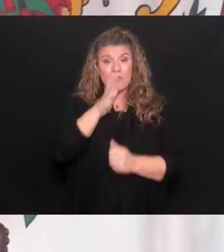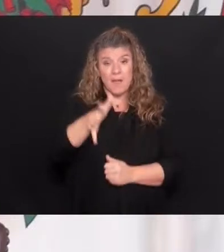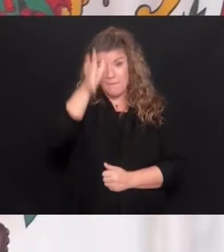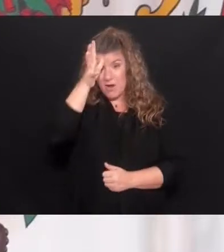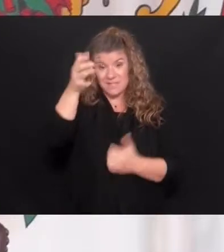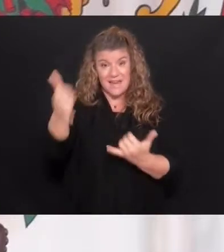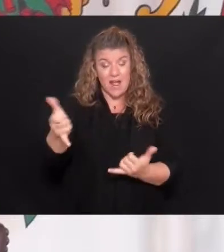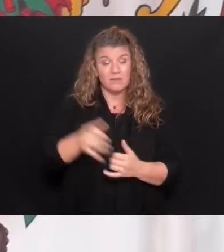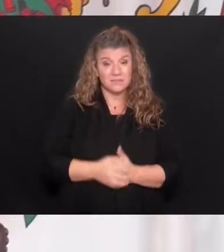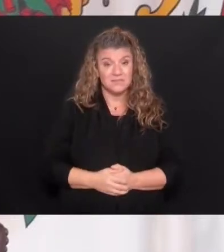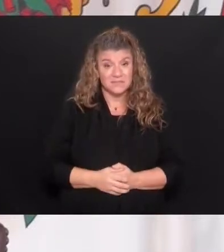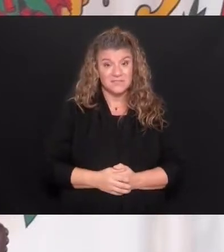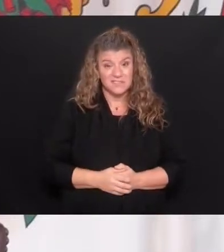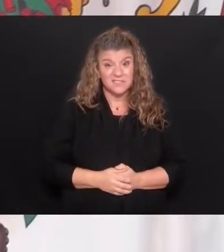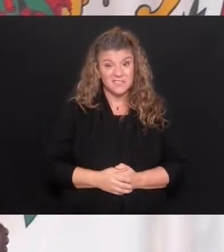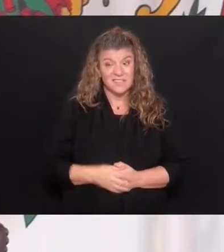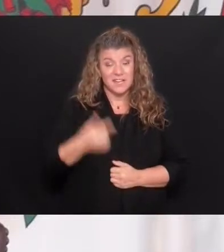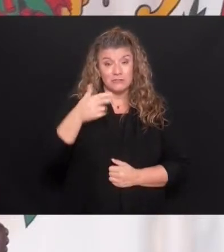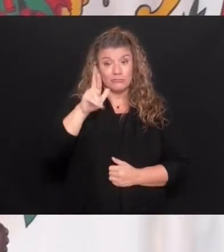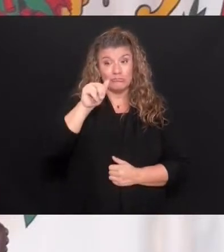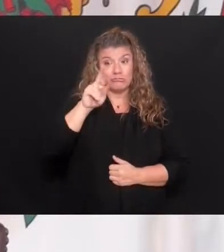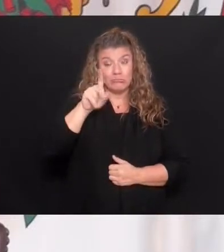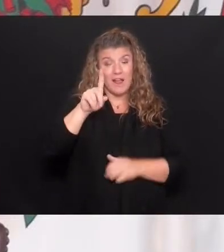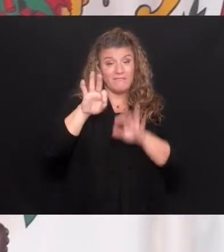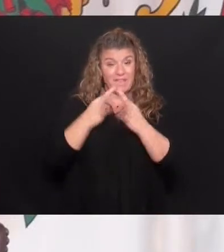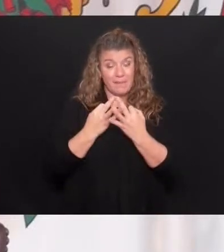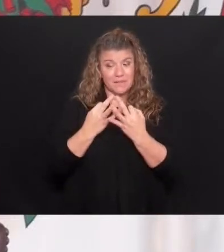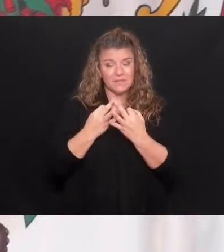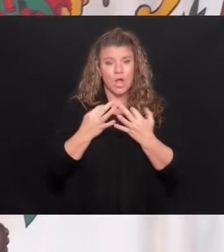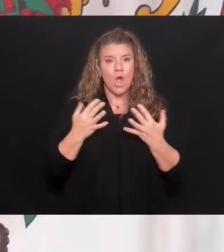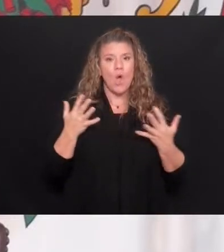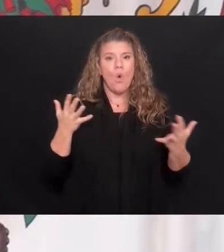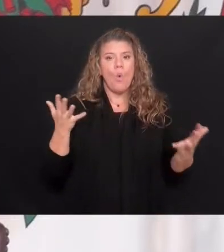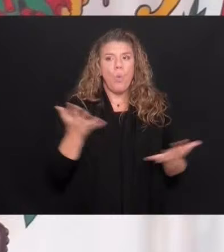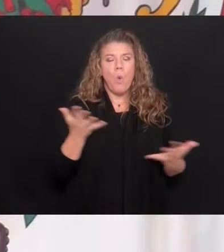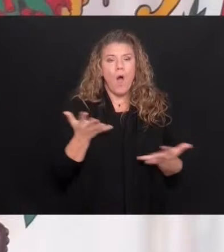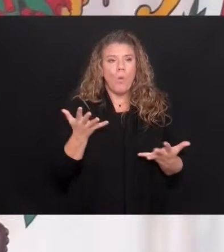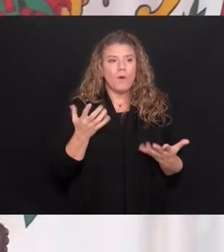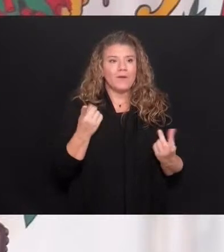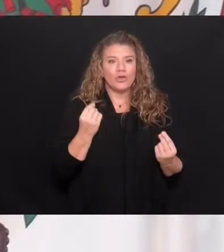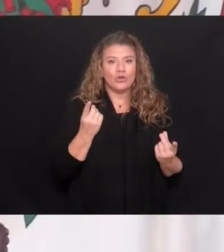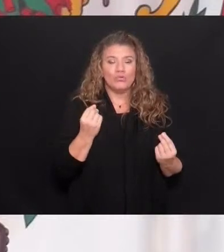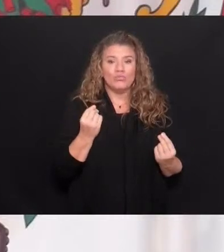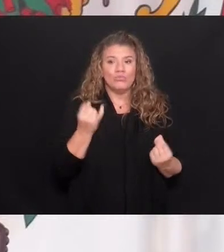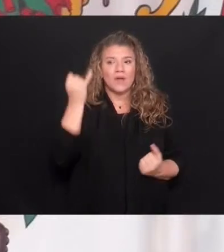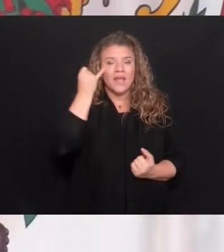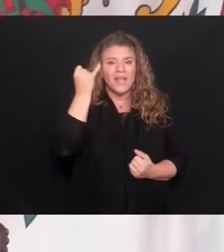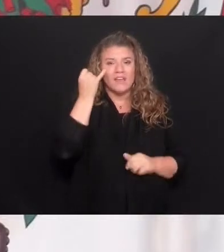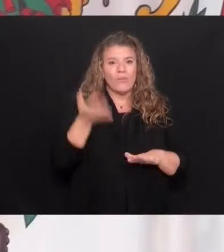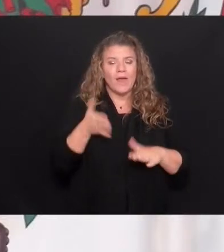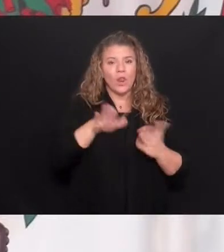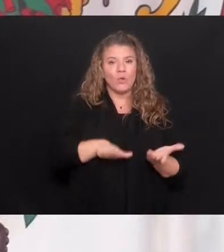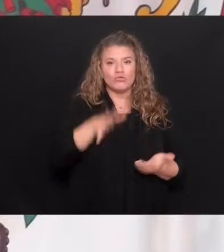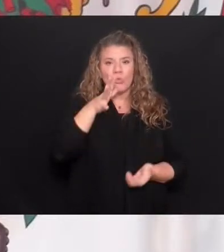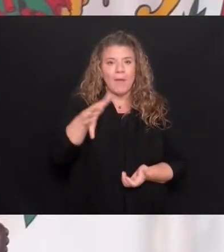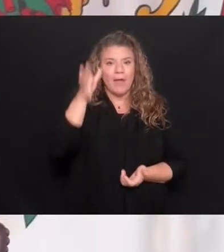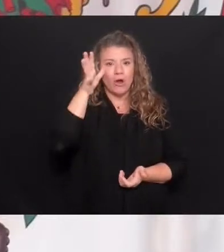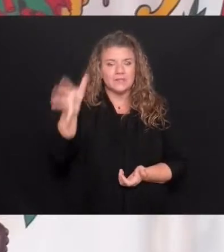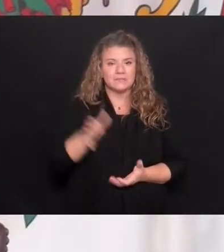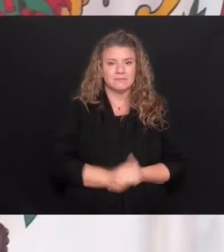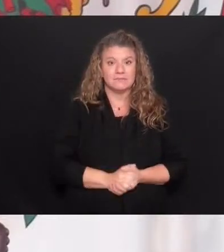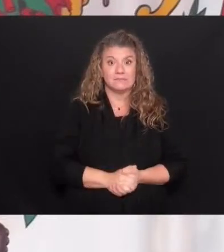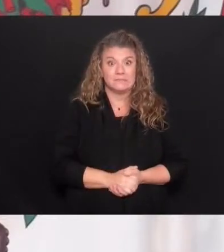in these grand families, what in the world would we do if we lose the grandparents to